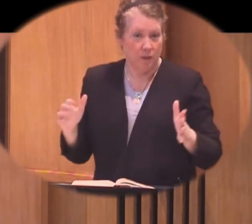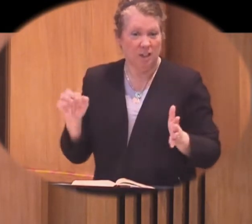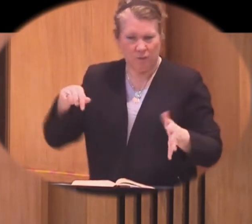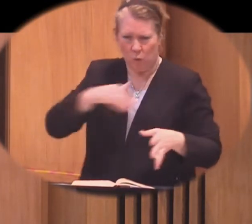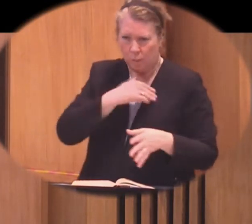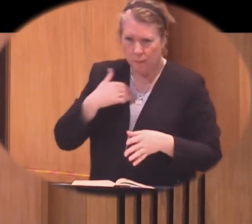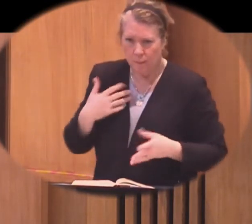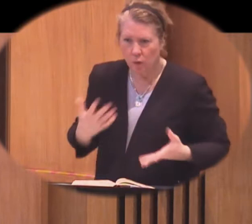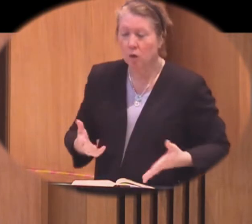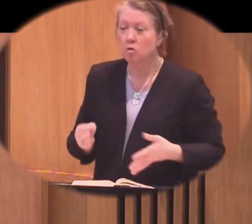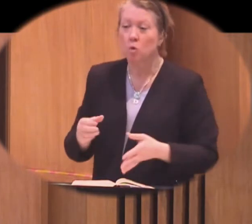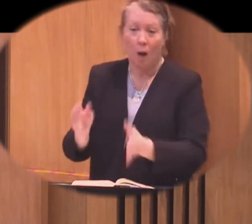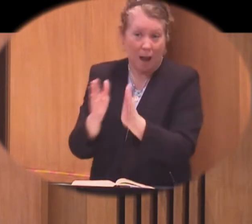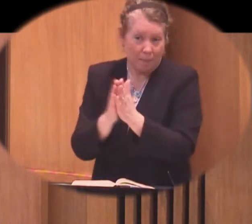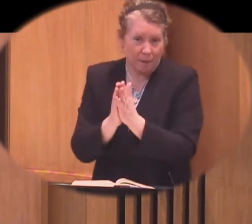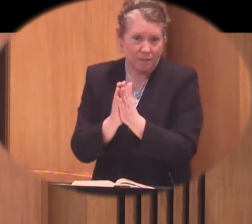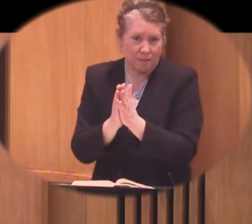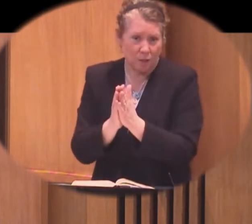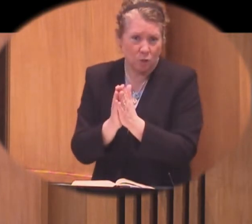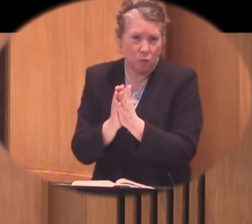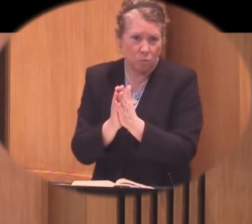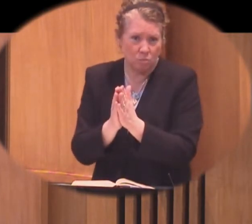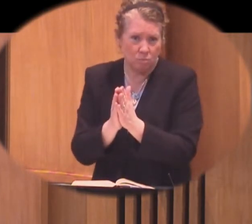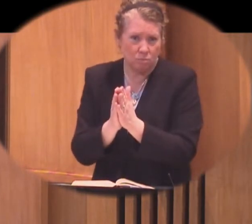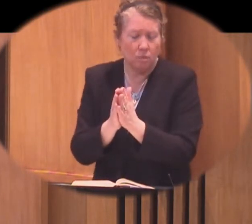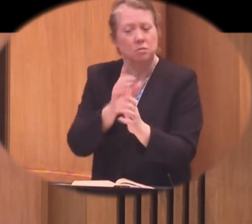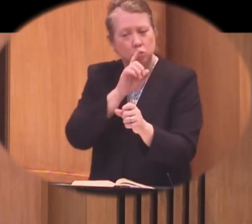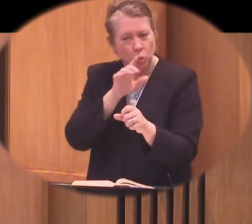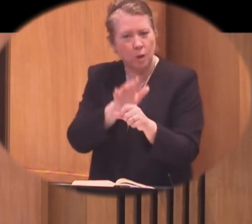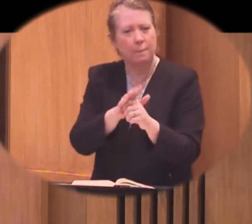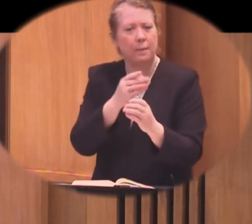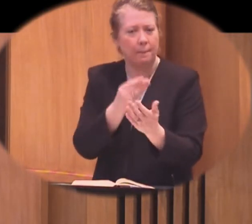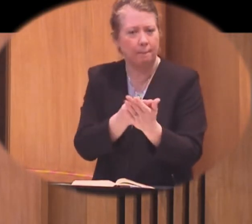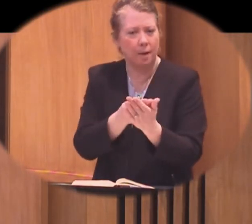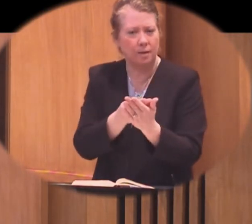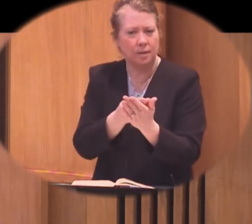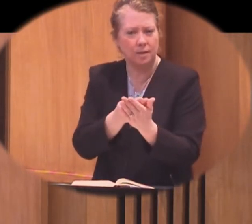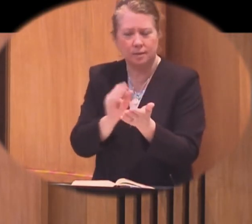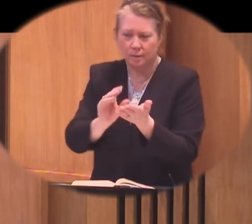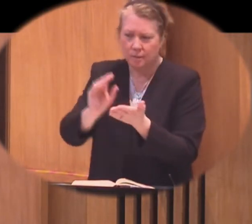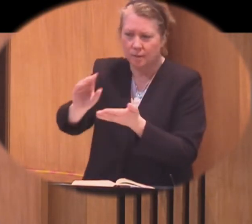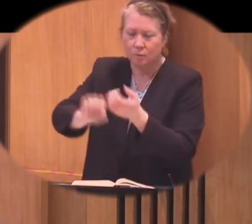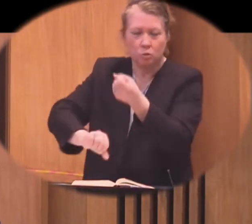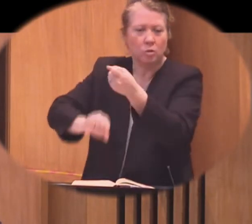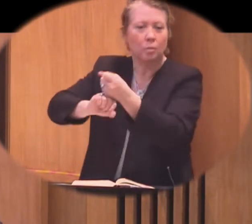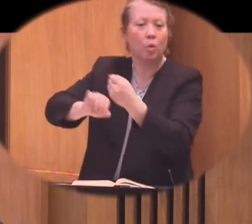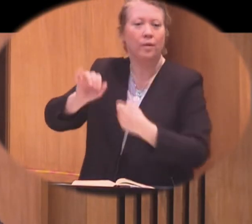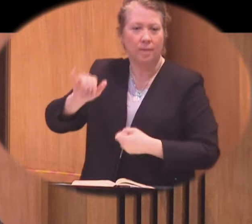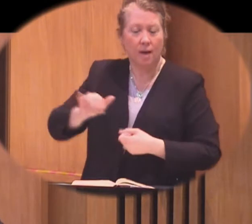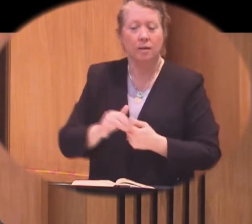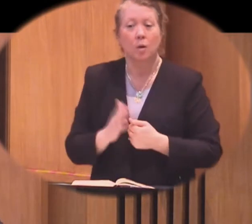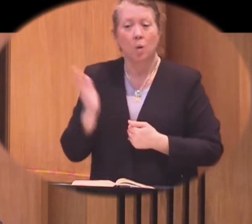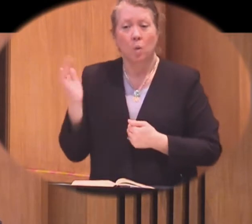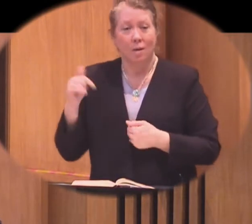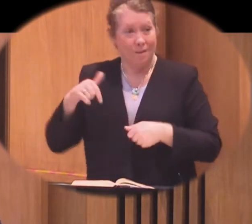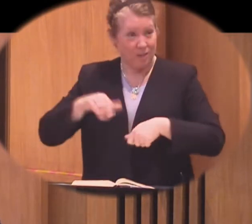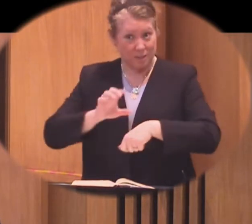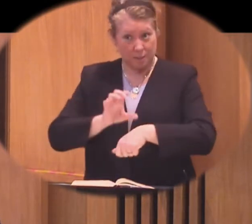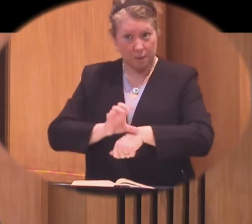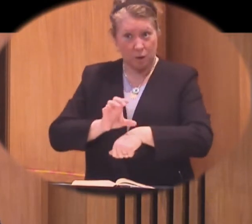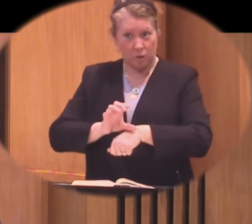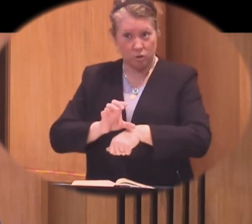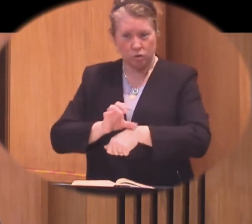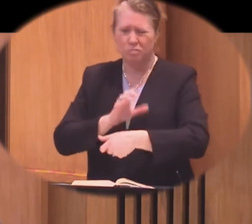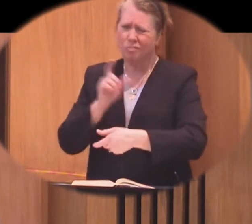a sacrificial gift and even a pledge to this initiative, because as a parish, we not only need to support